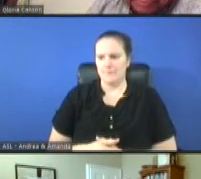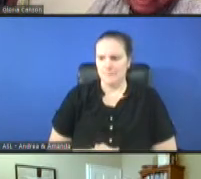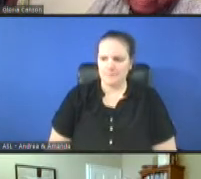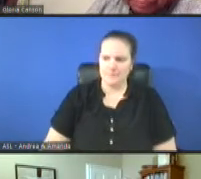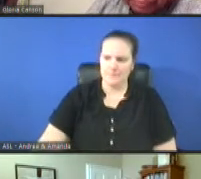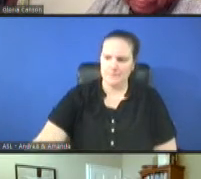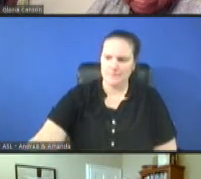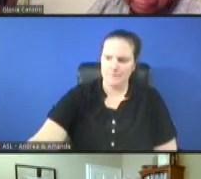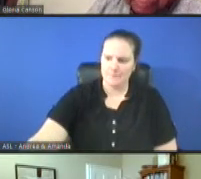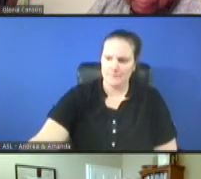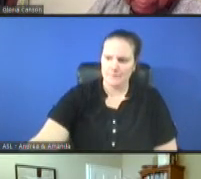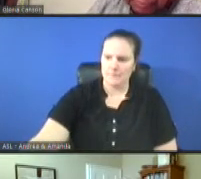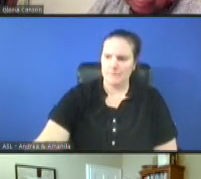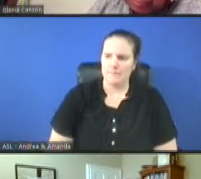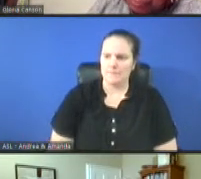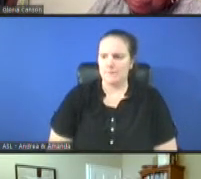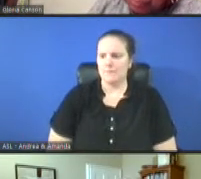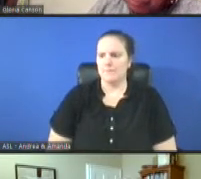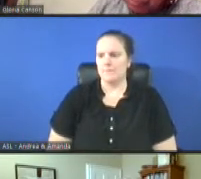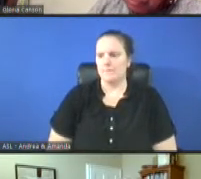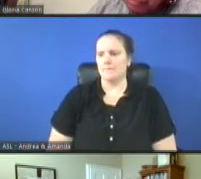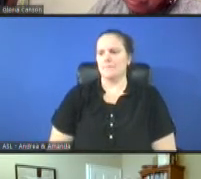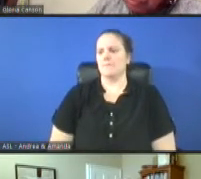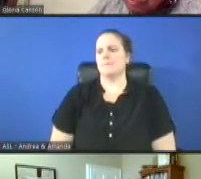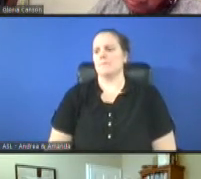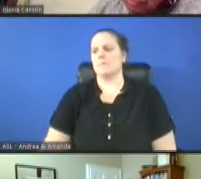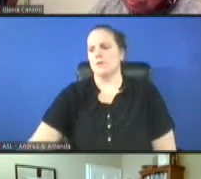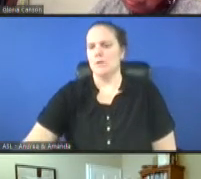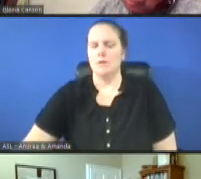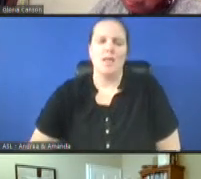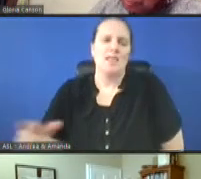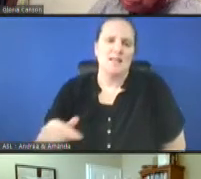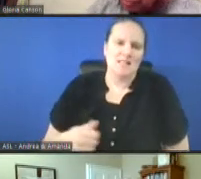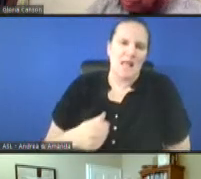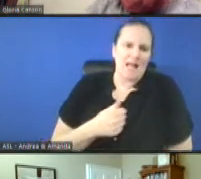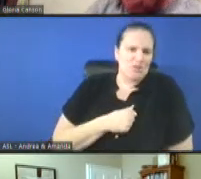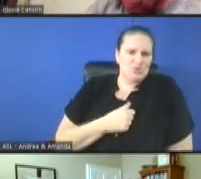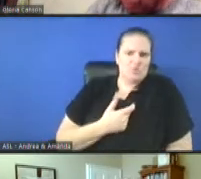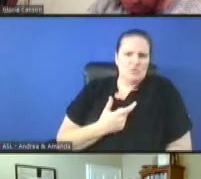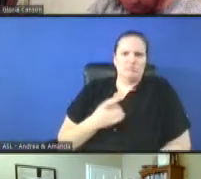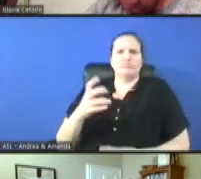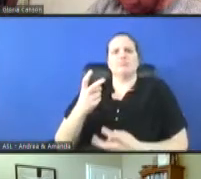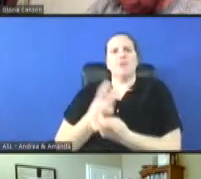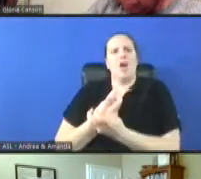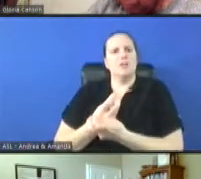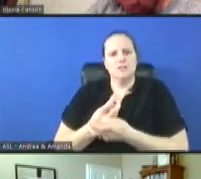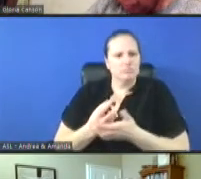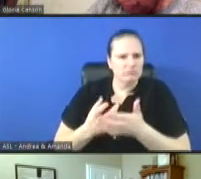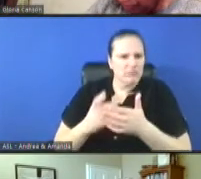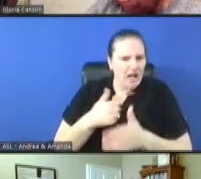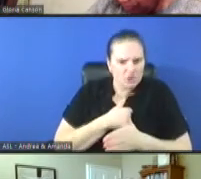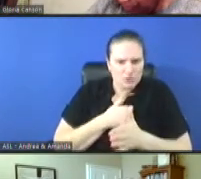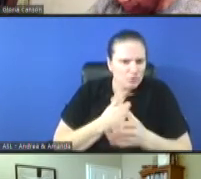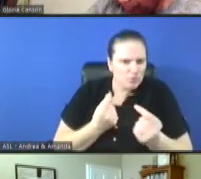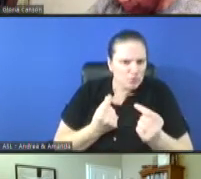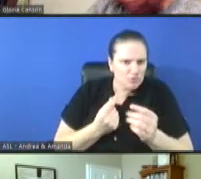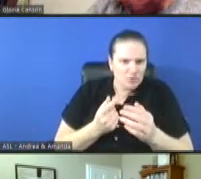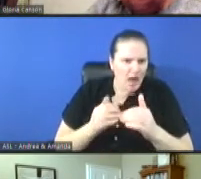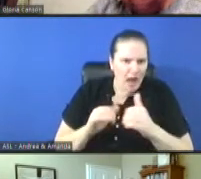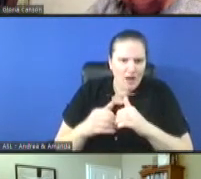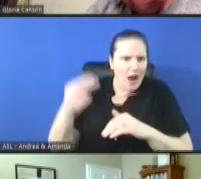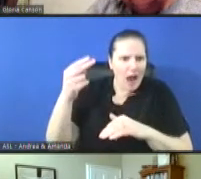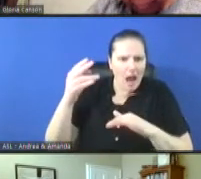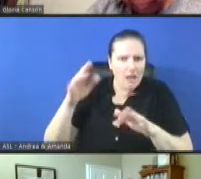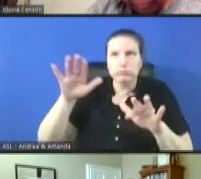attitude, this really dangerous and toxic attitude go? How far does it flow? How has it